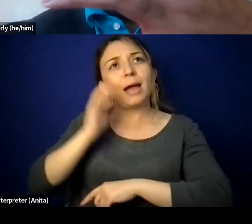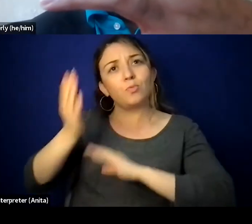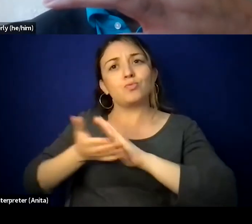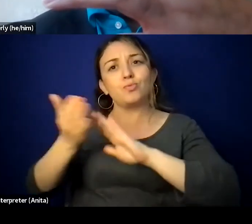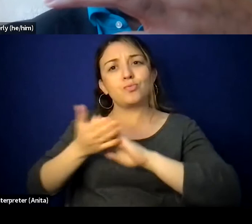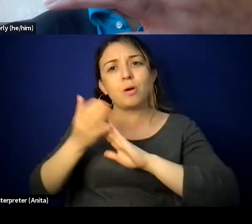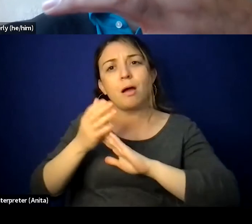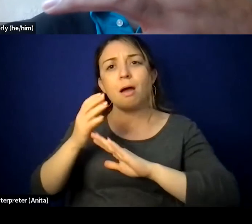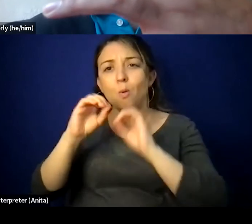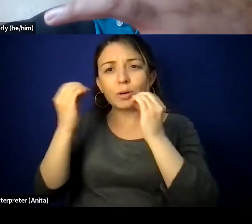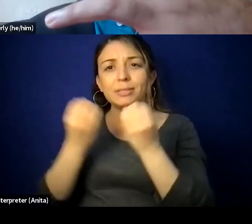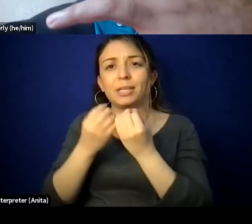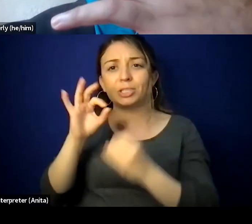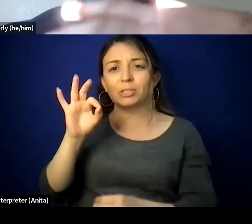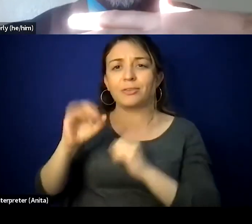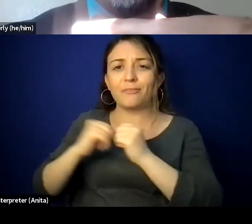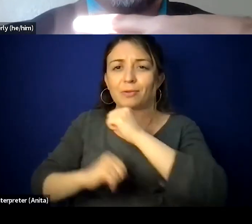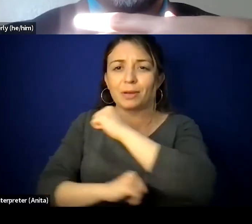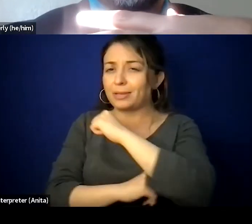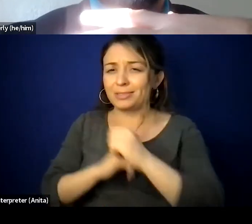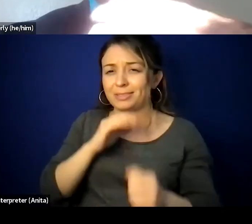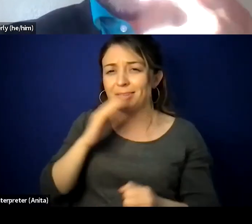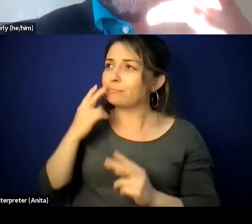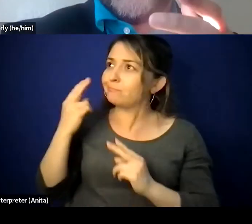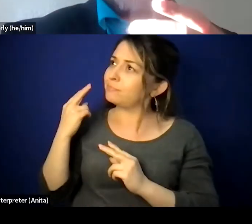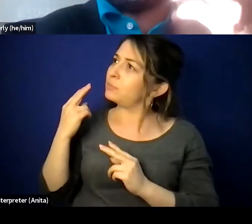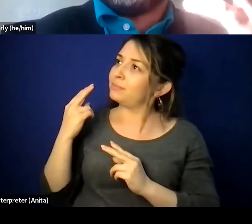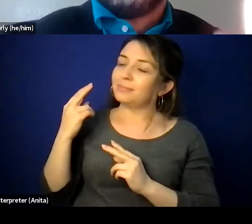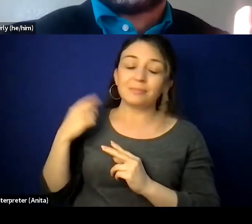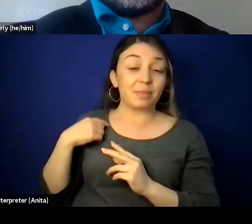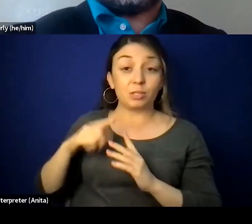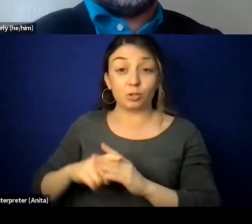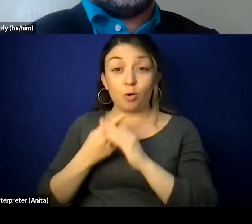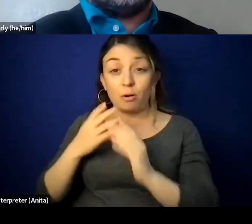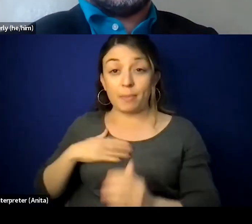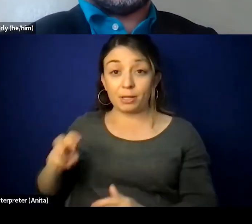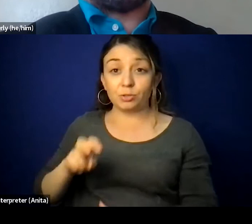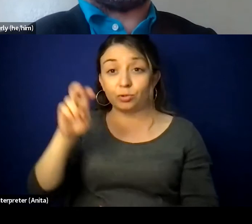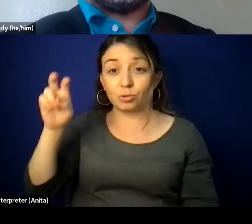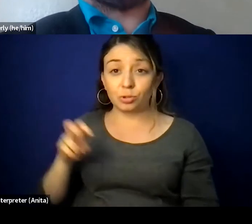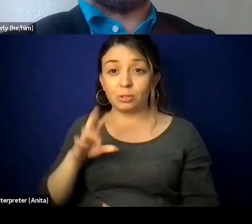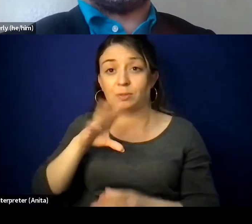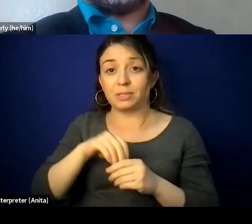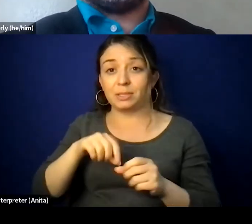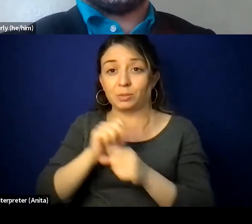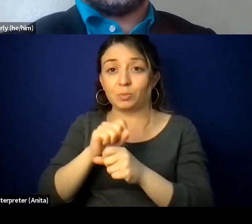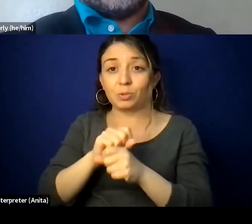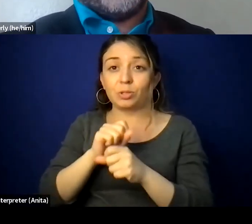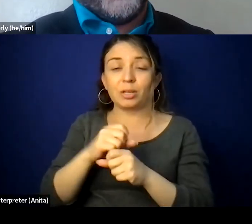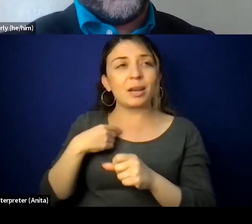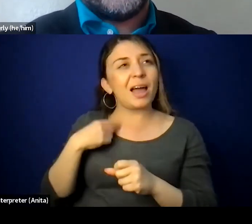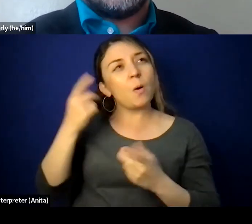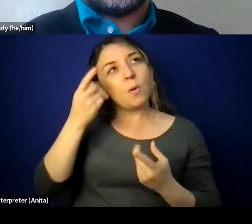foundation. Even when I started my journey in philanthropy, and would occasionally quietly say